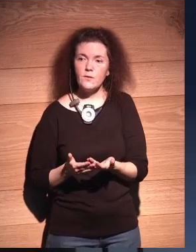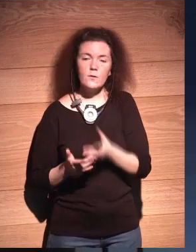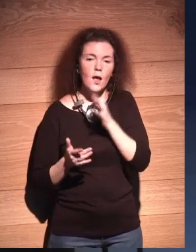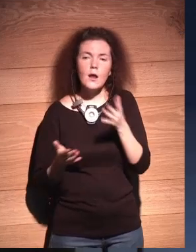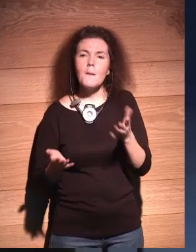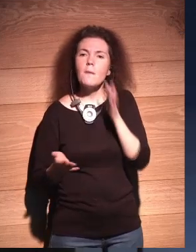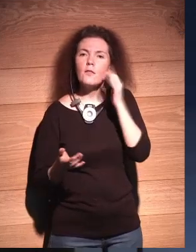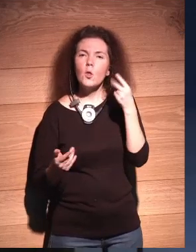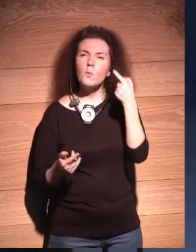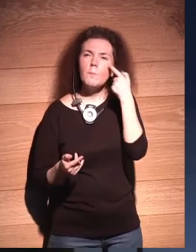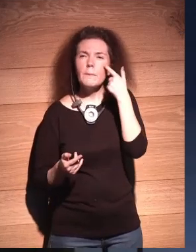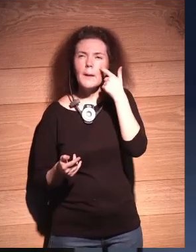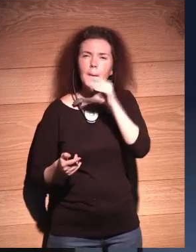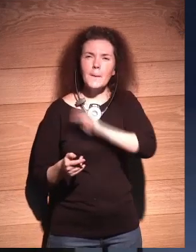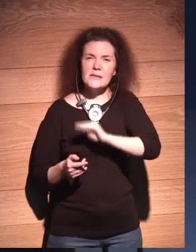maybe constricted?